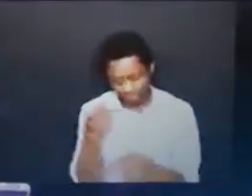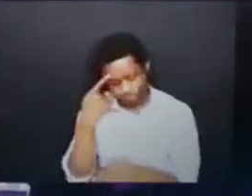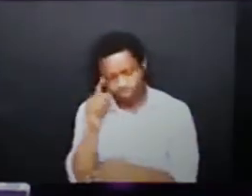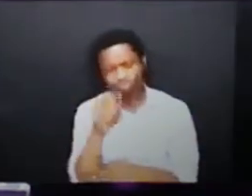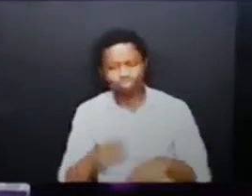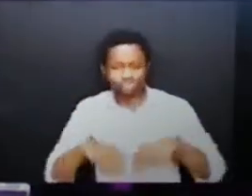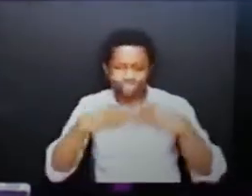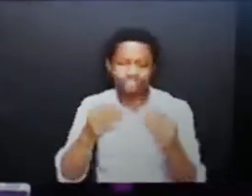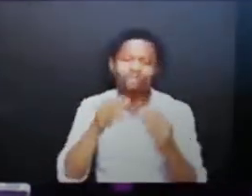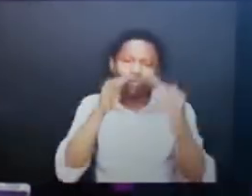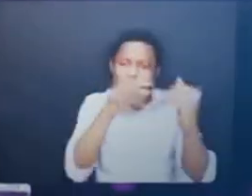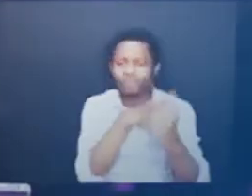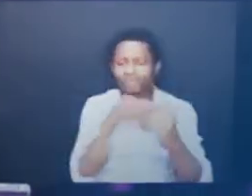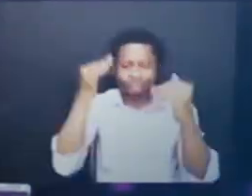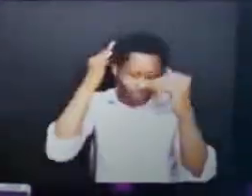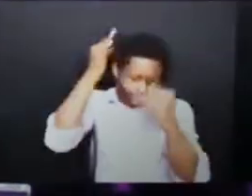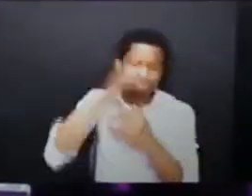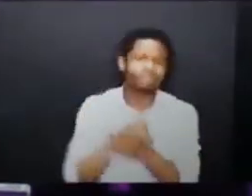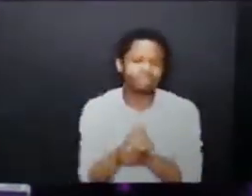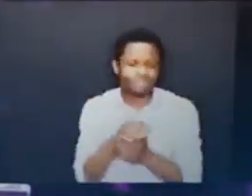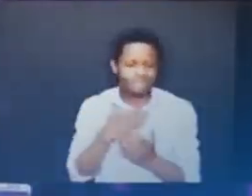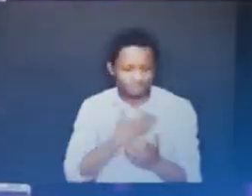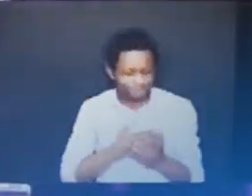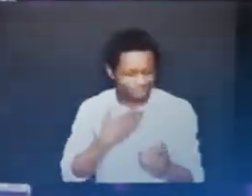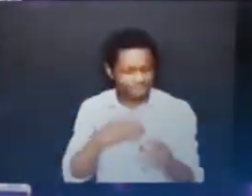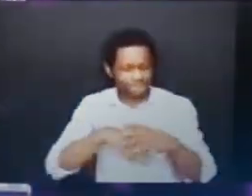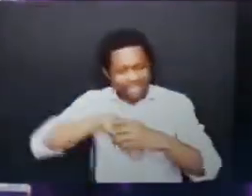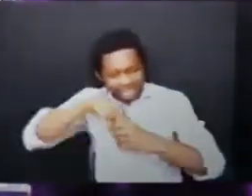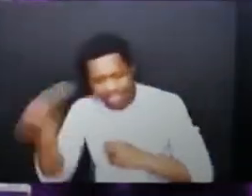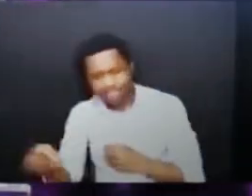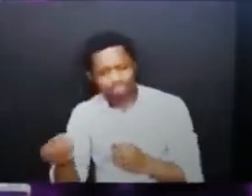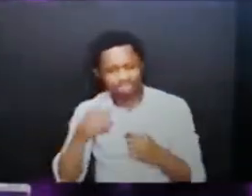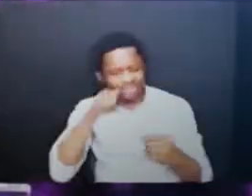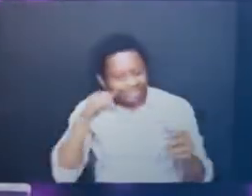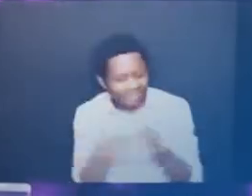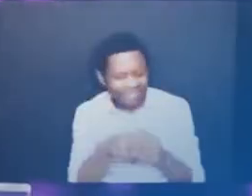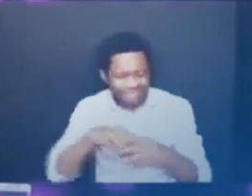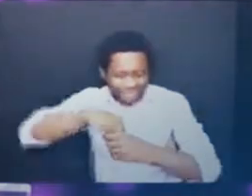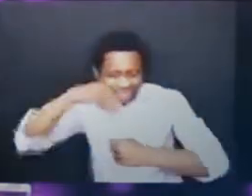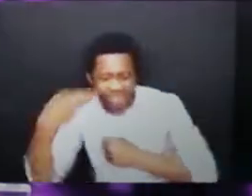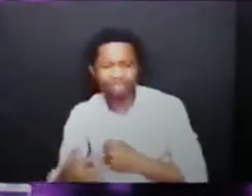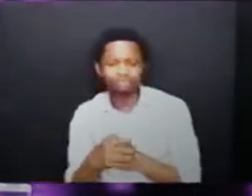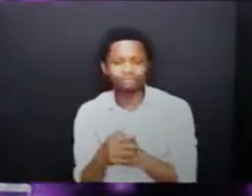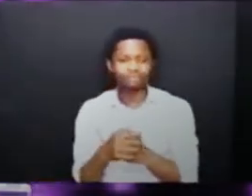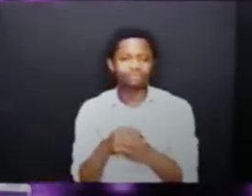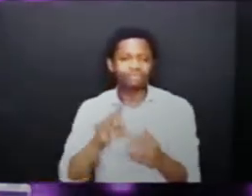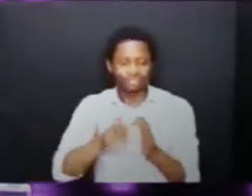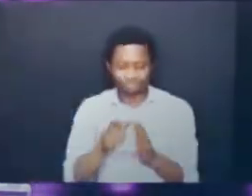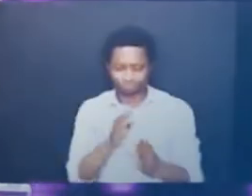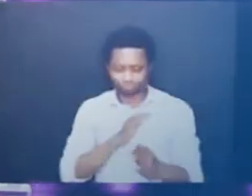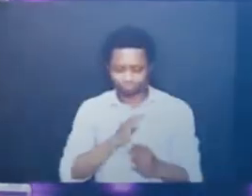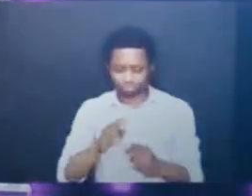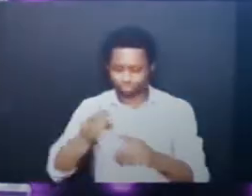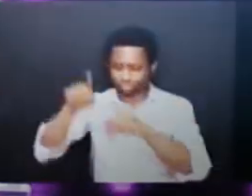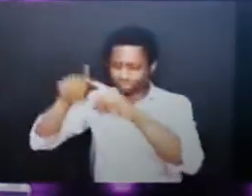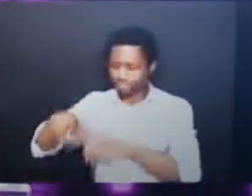future. Please come out from where you are hiding. And wholeheartedly rely on the